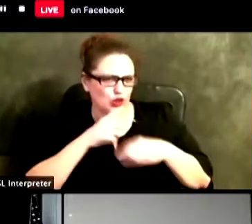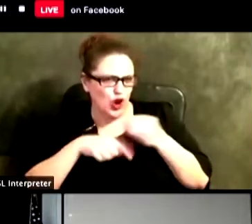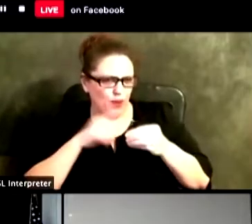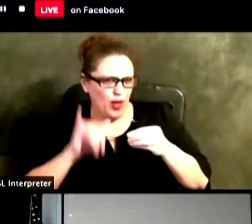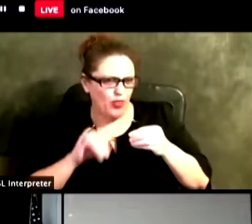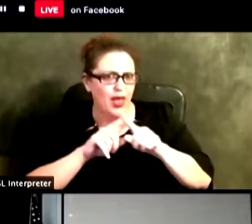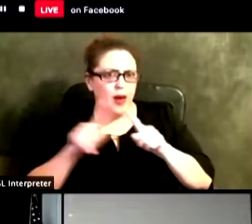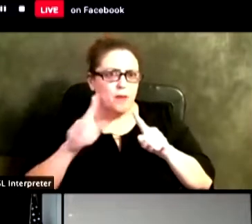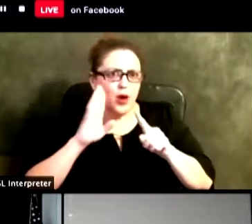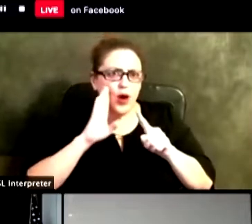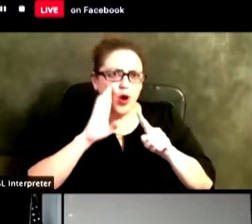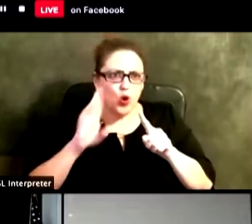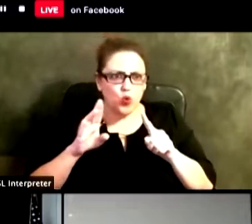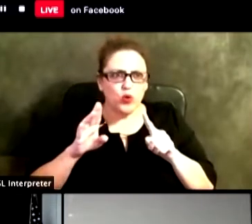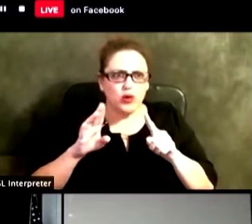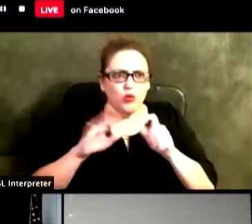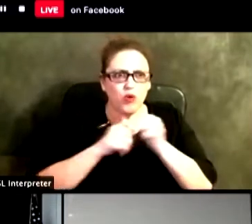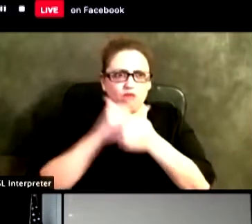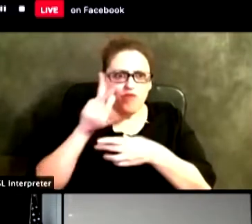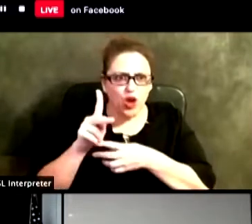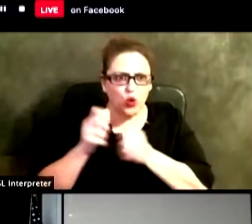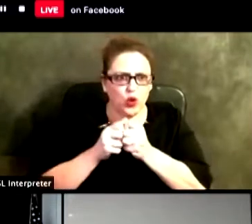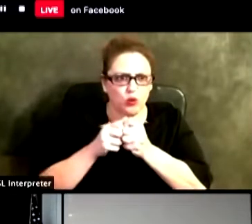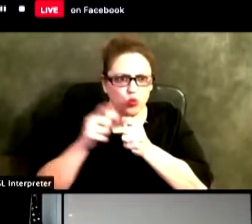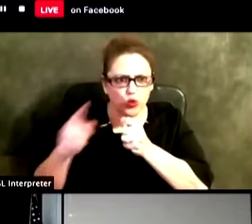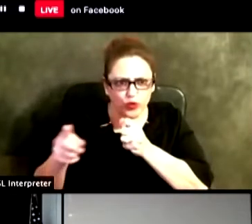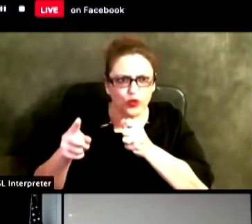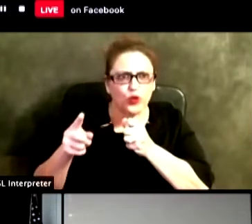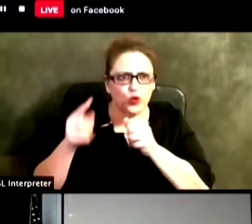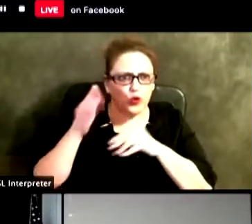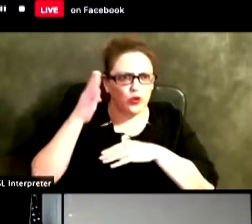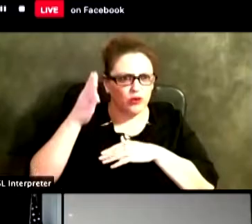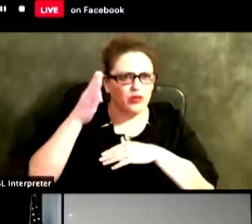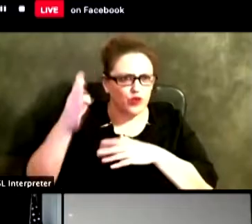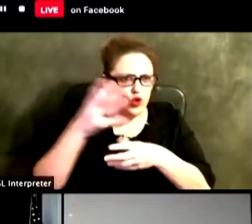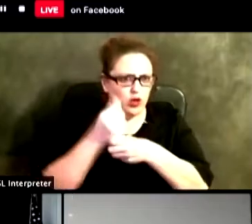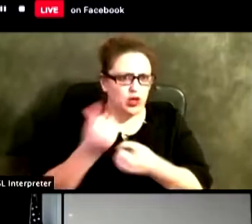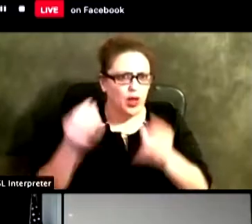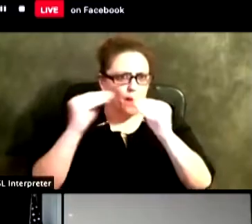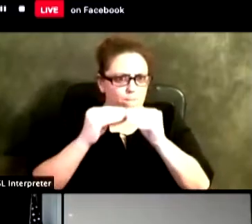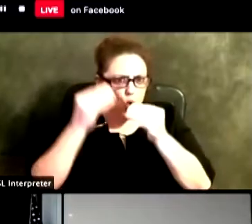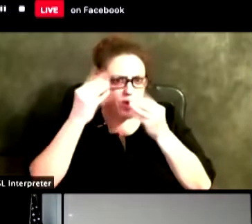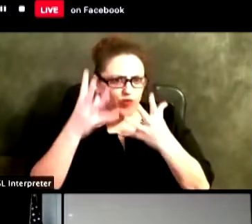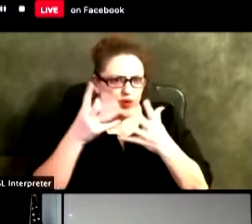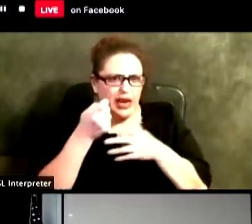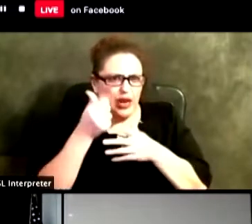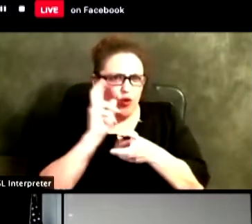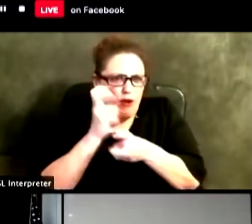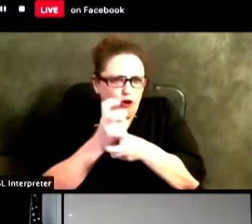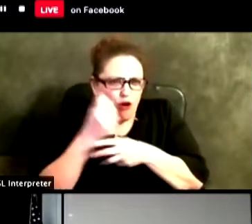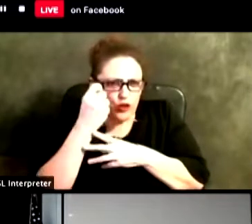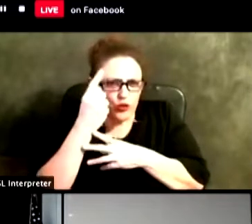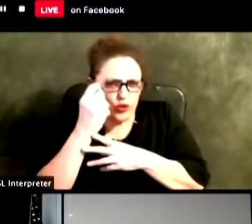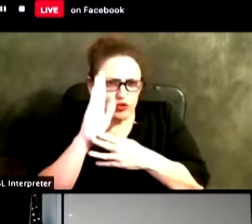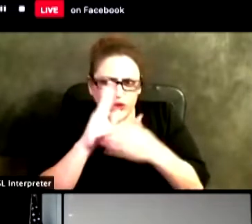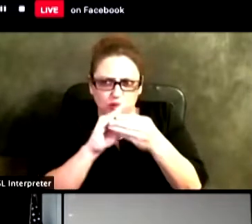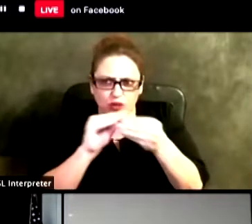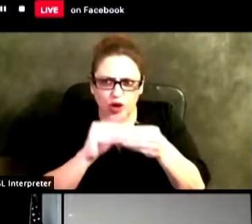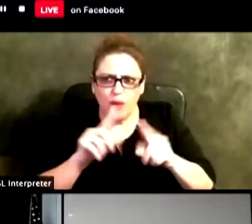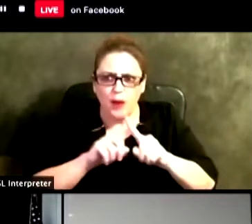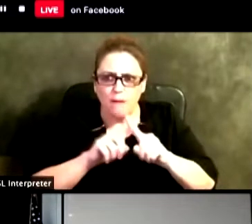endeavor to get you back on the phone in the coming days to get additional information from you. It's a little bit hard to make out, but thank you so much